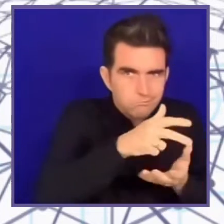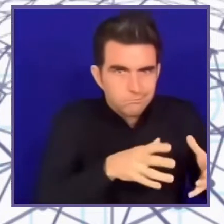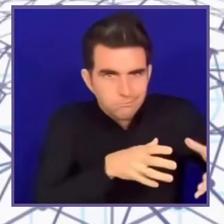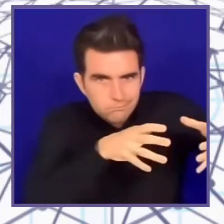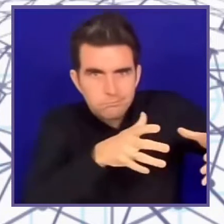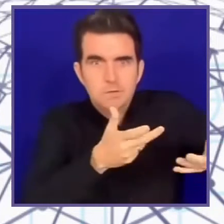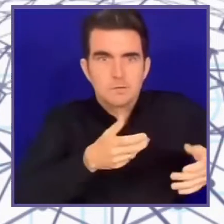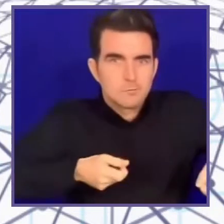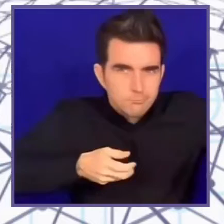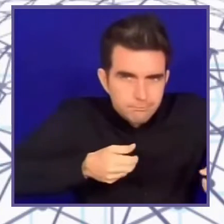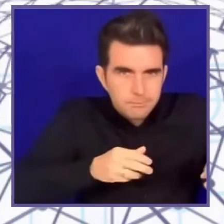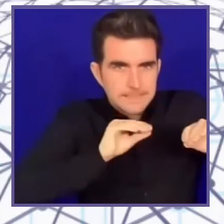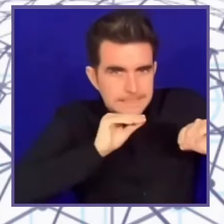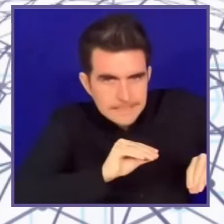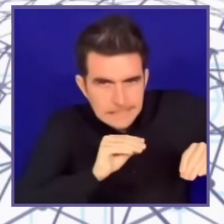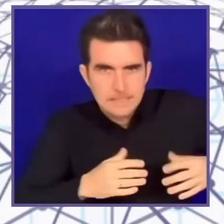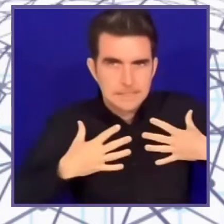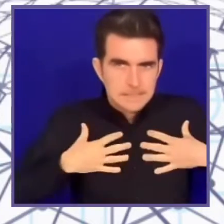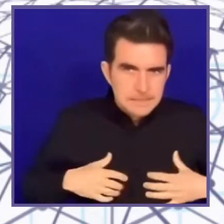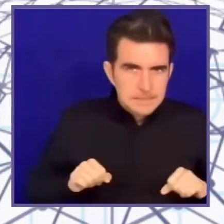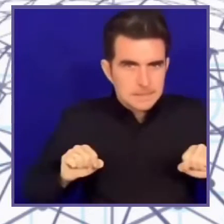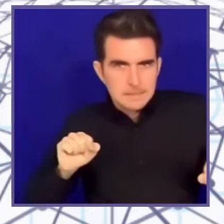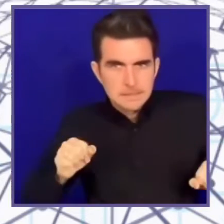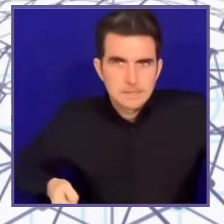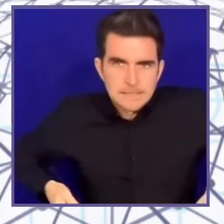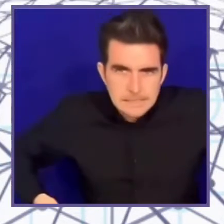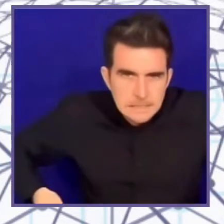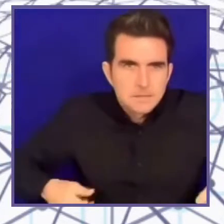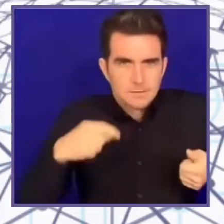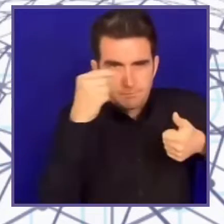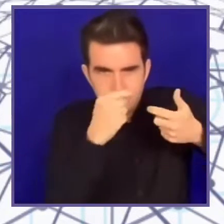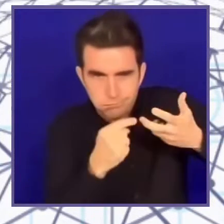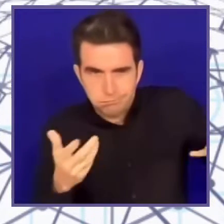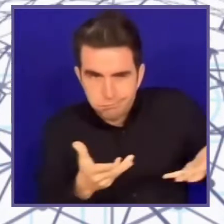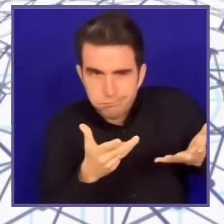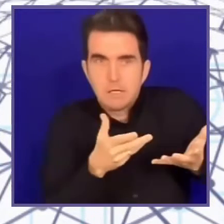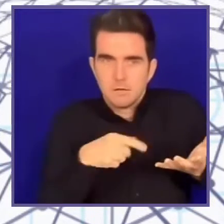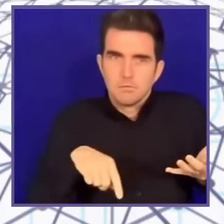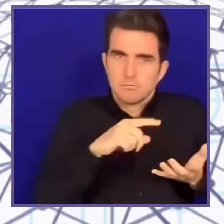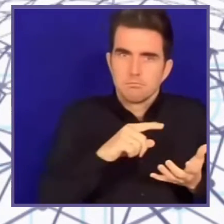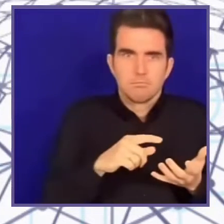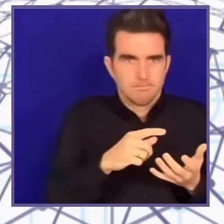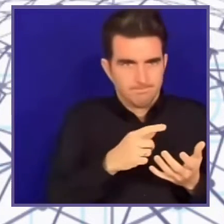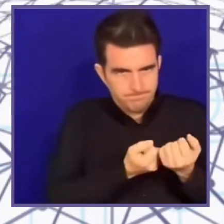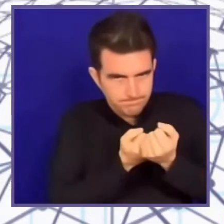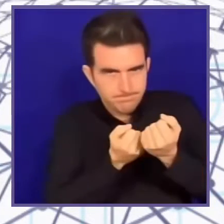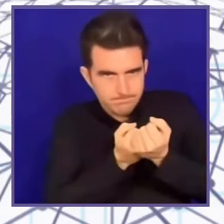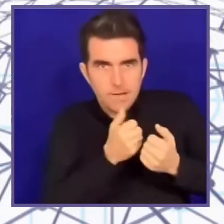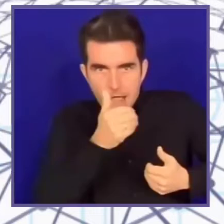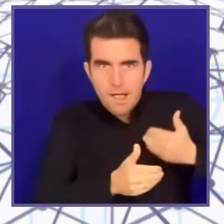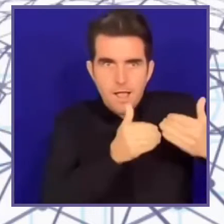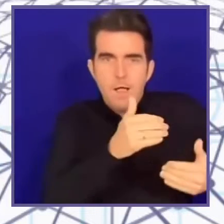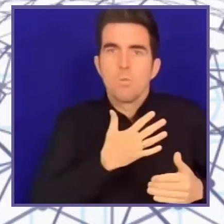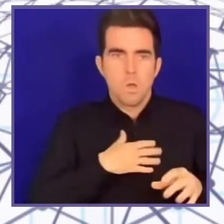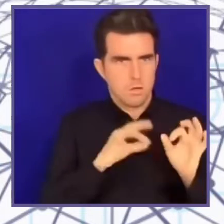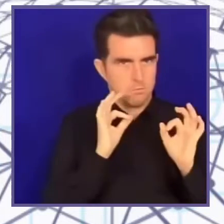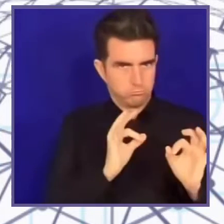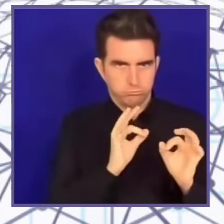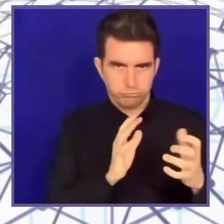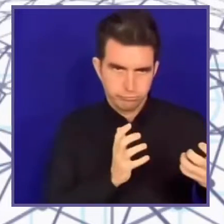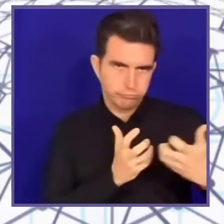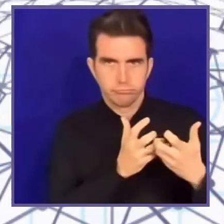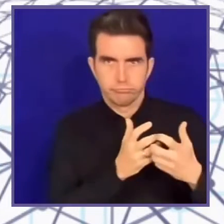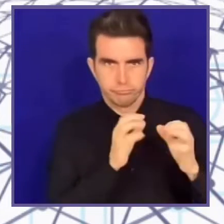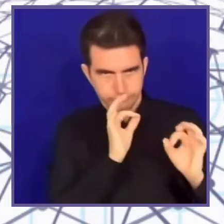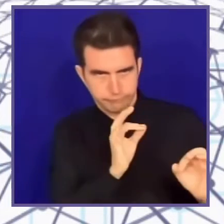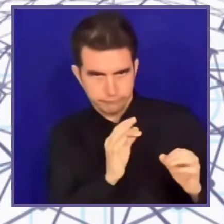right device, with the right training, you can do much more. So it's important to get them into the conversation as well.